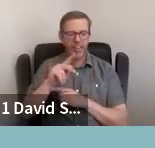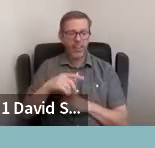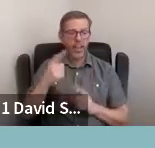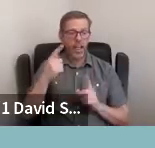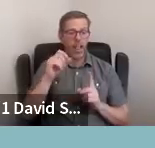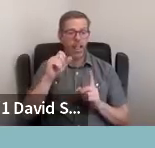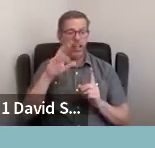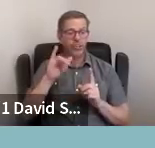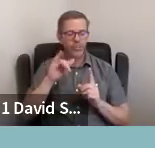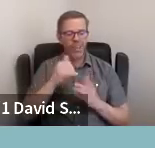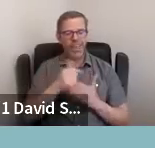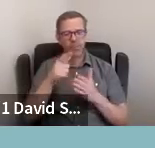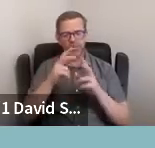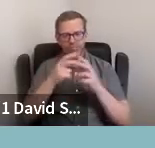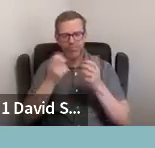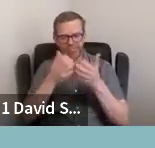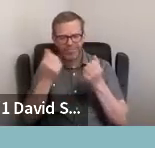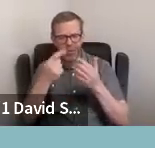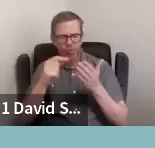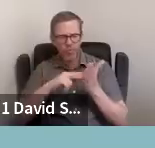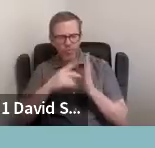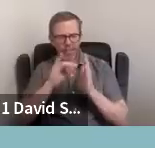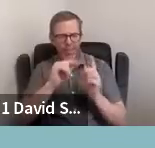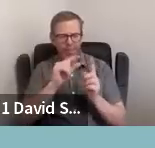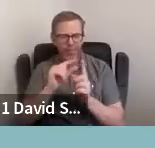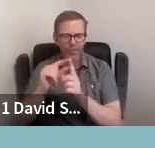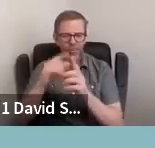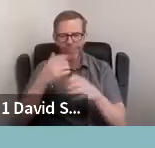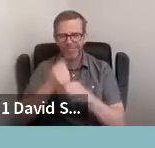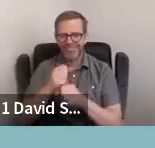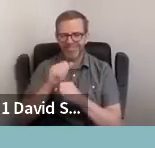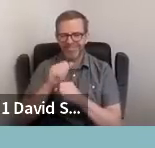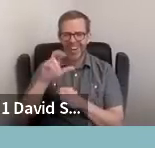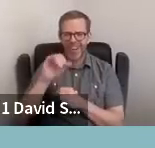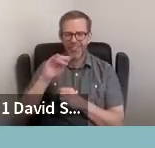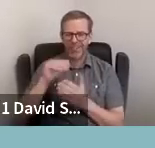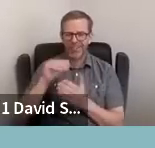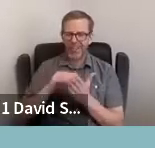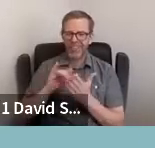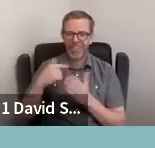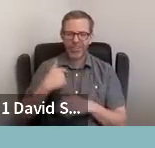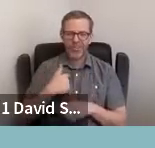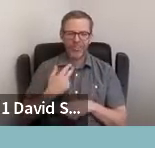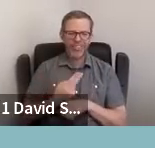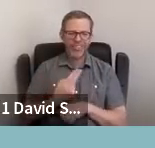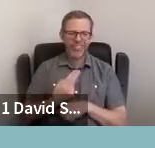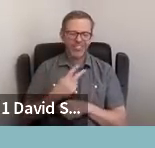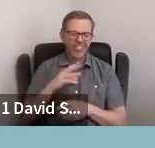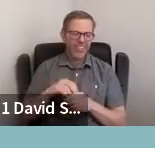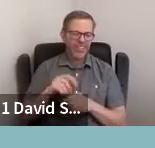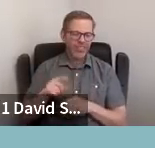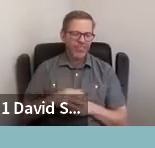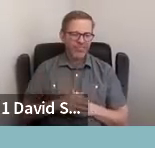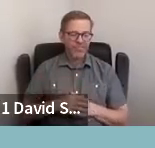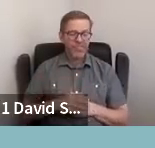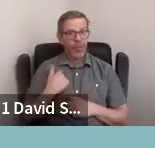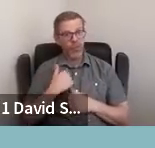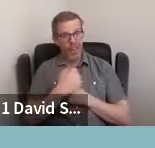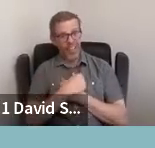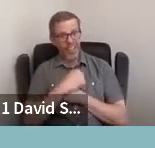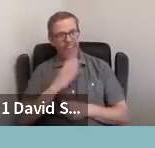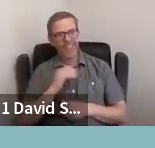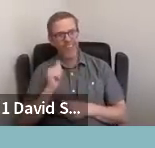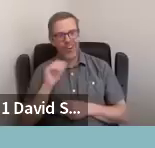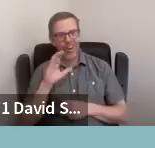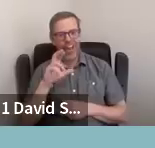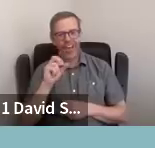decode the NIH grant speak, including all the many acronyms we use. We love our acronyms. Oh, indeed we do. So